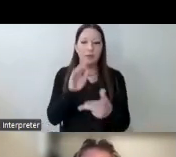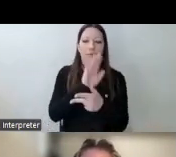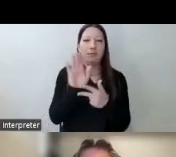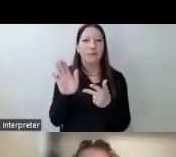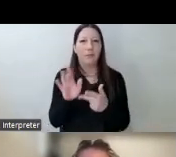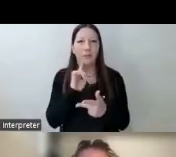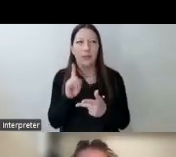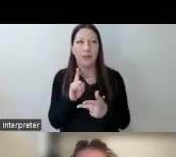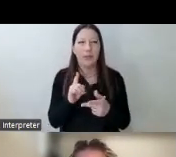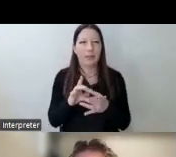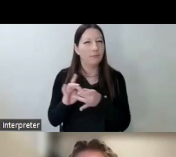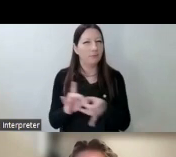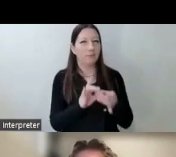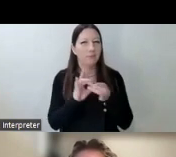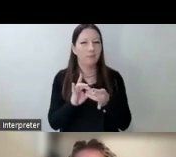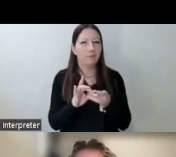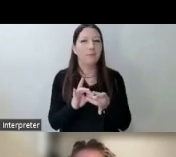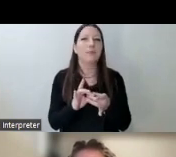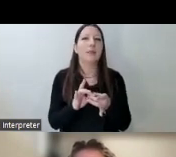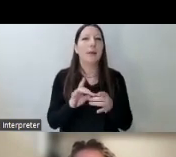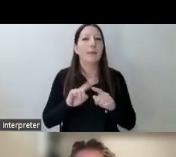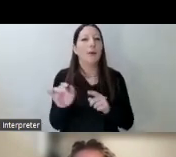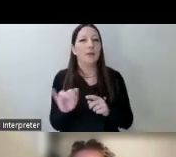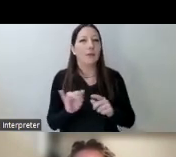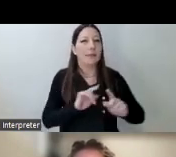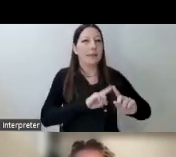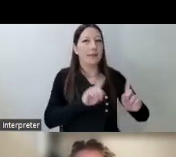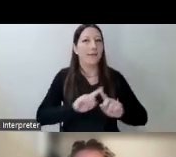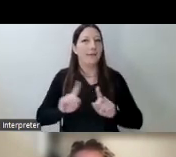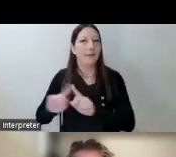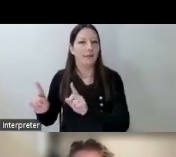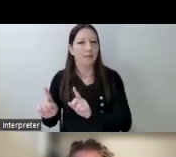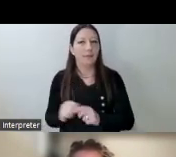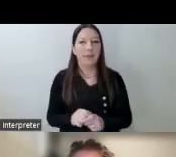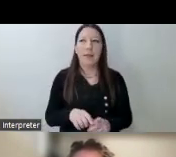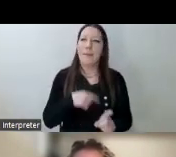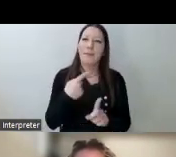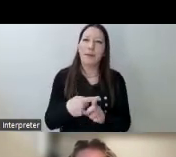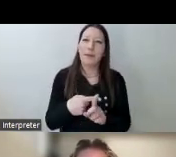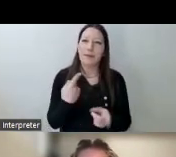but also quite distinct in how they manifest and how they relate to each individual who occupies the area.